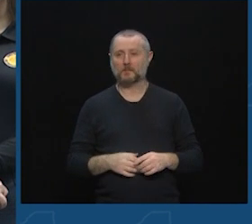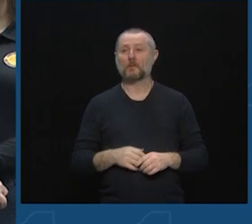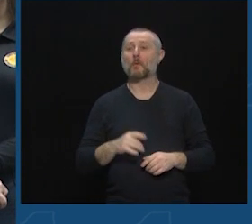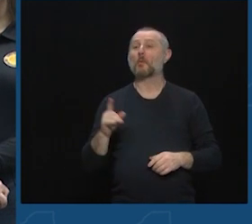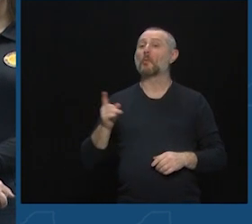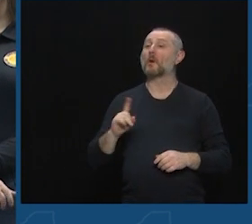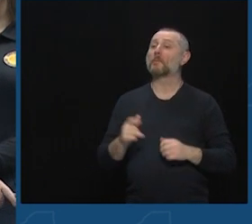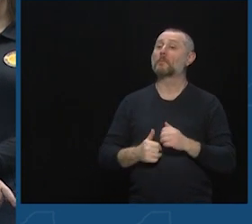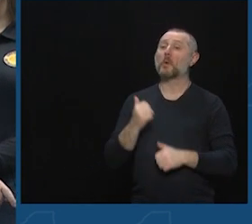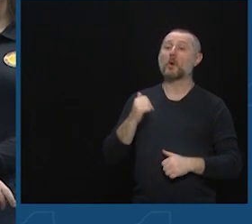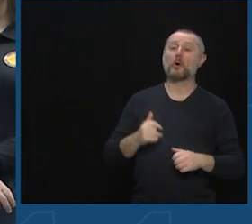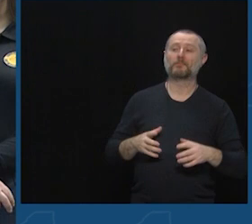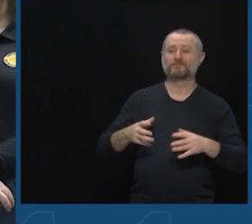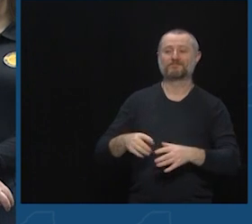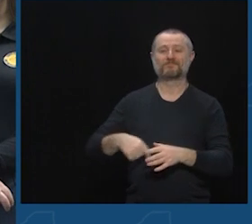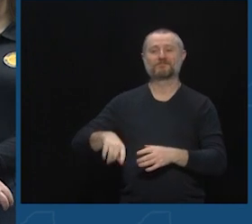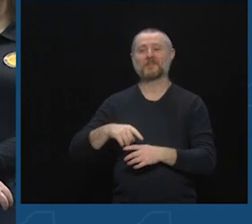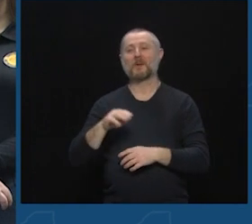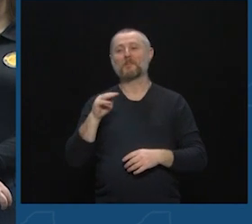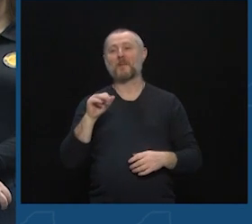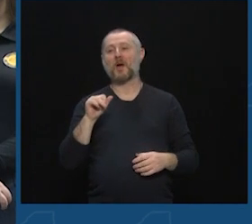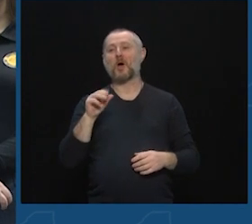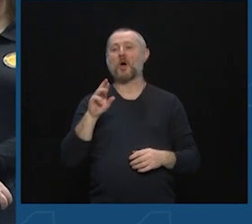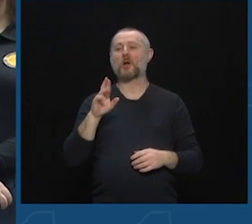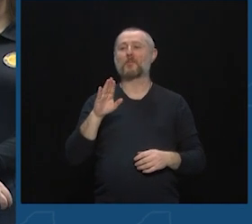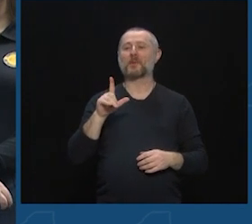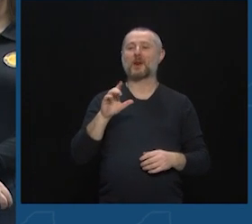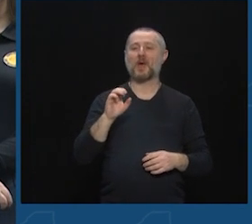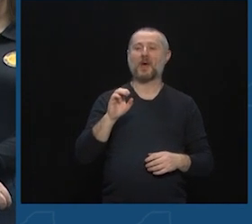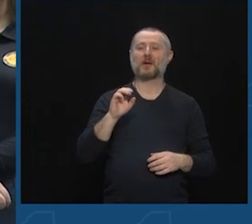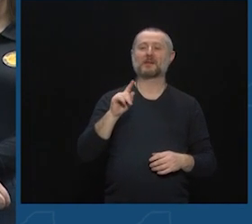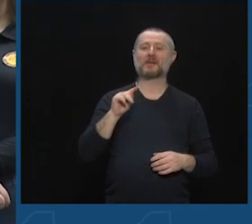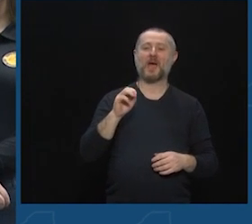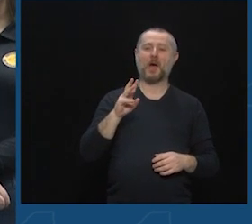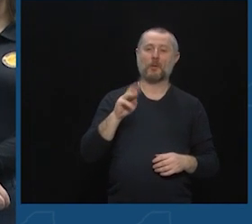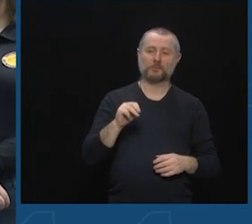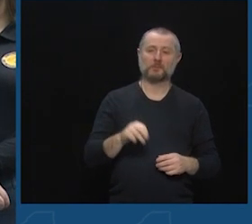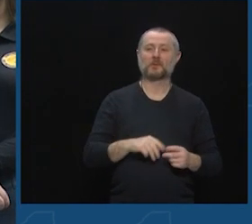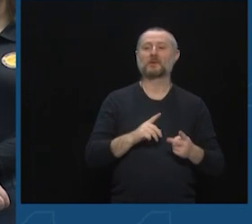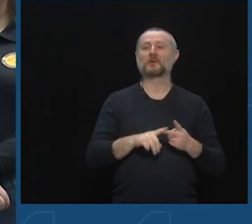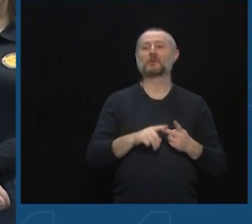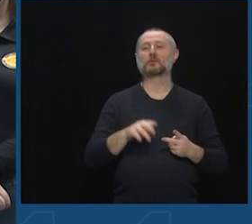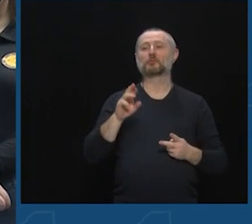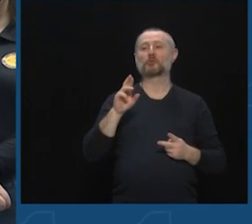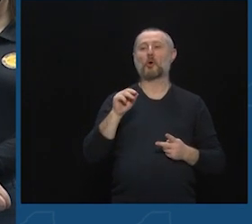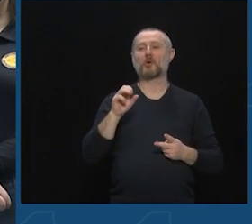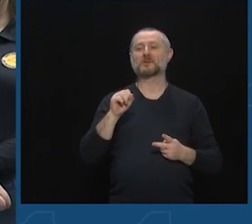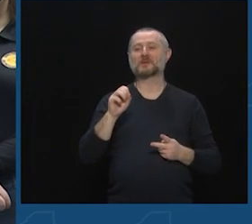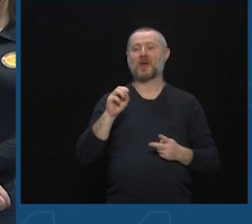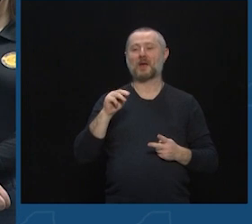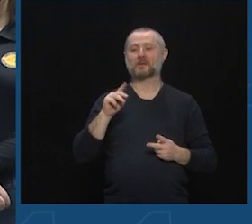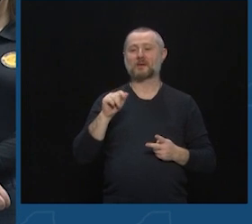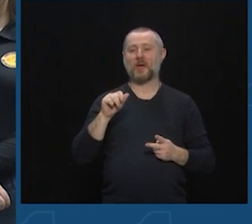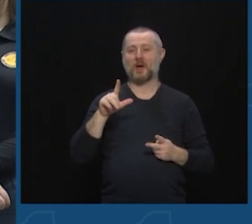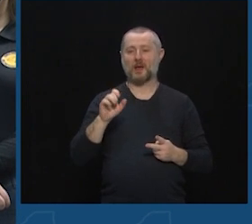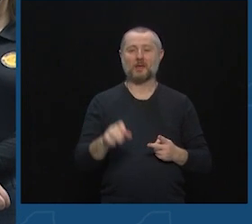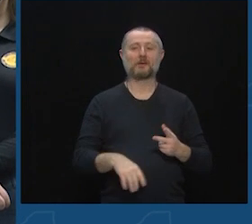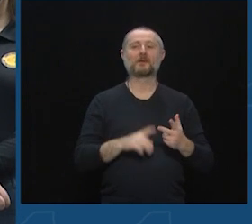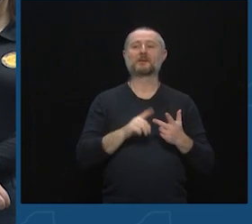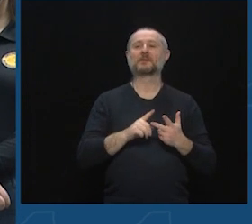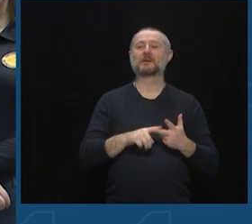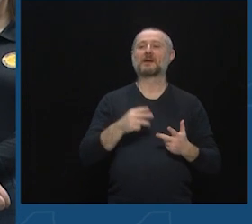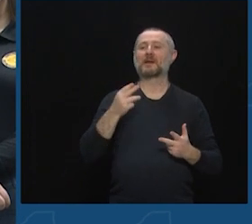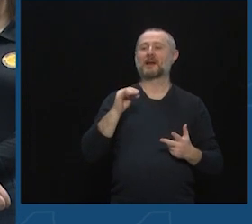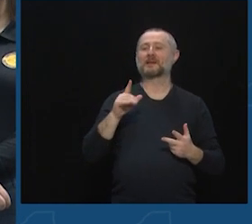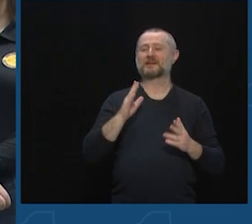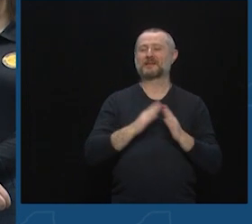areas such as Marbletown, Rosendale, the Hochul Mountain area of Woodstock, those areas will continue into Tuesday, unfortunately, due